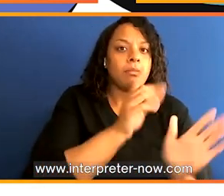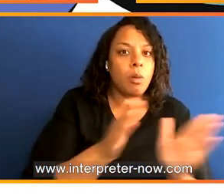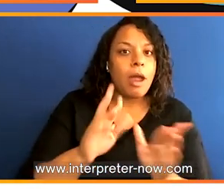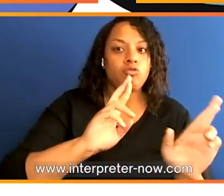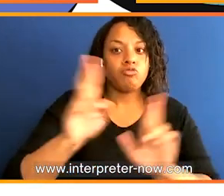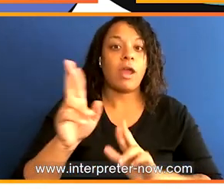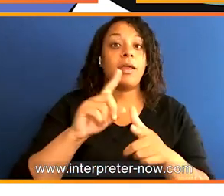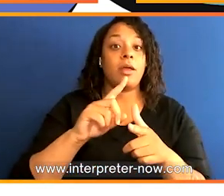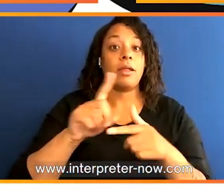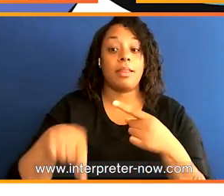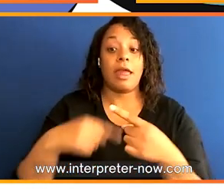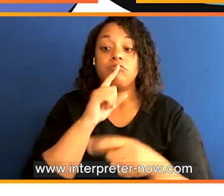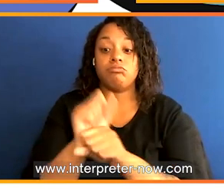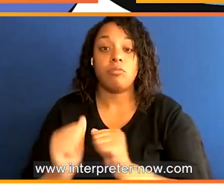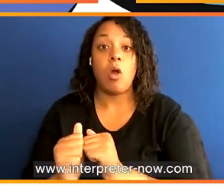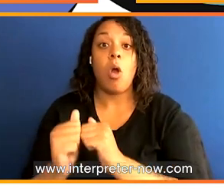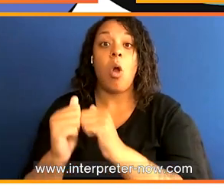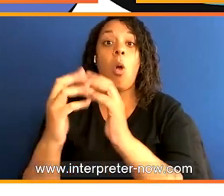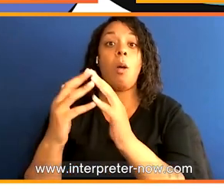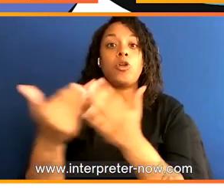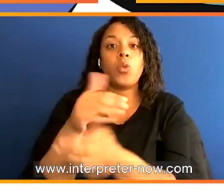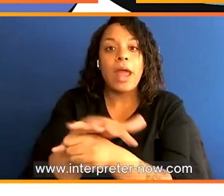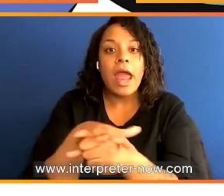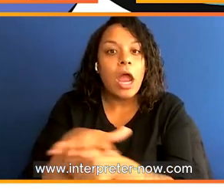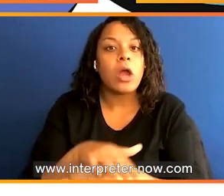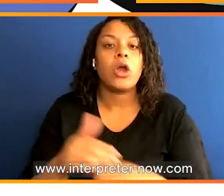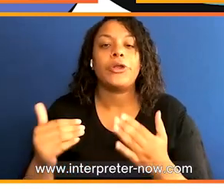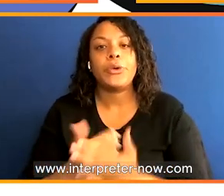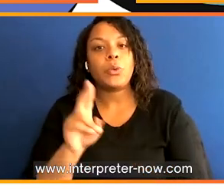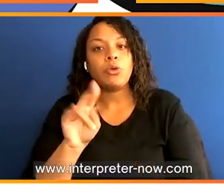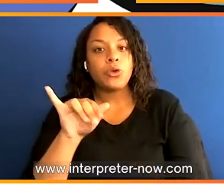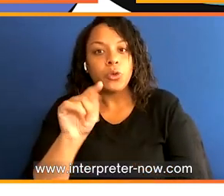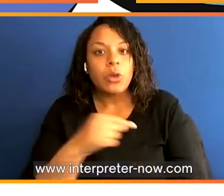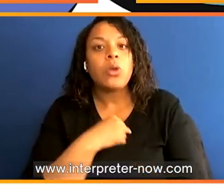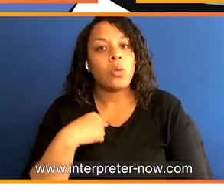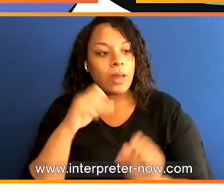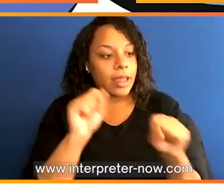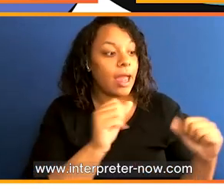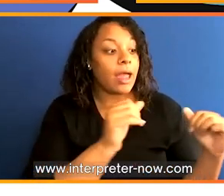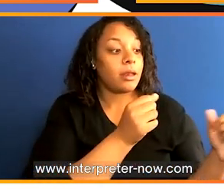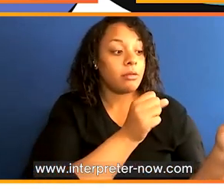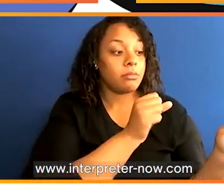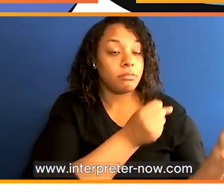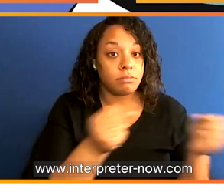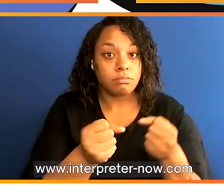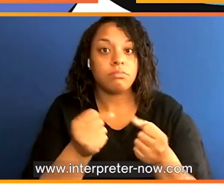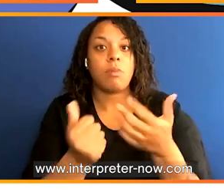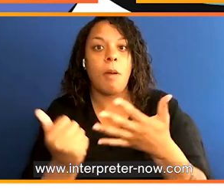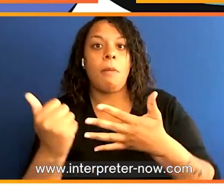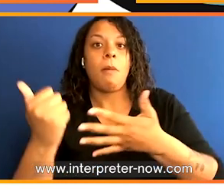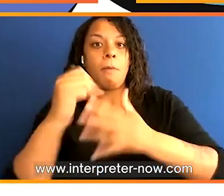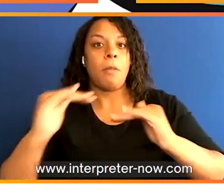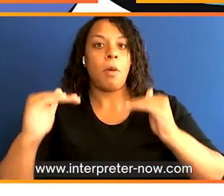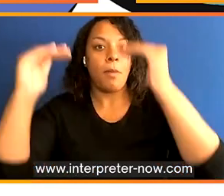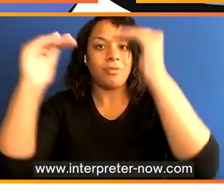ready so that when we open up a new area or new unit, we can promote people up. And then, you